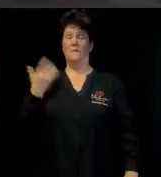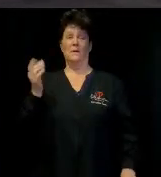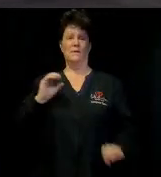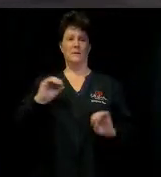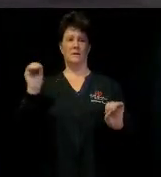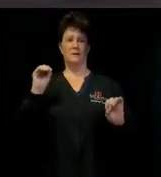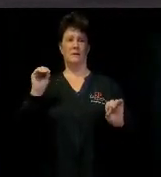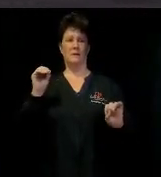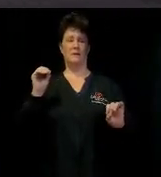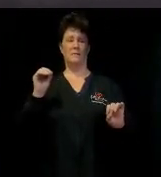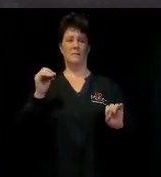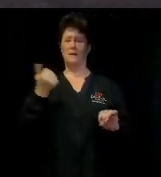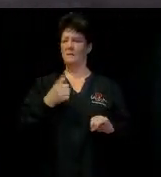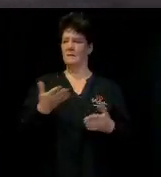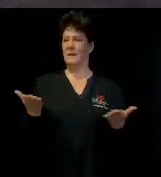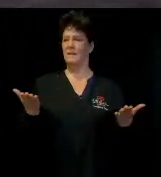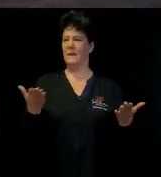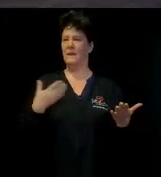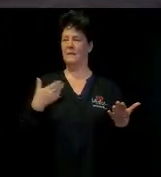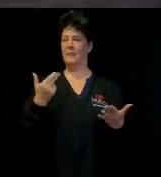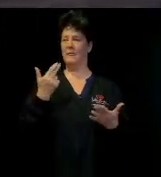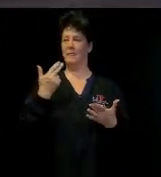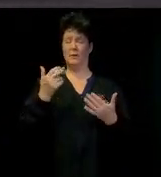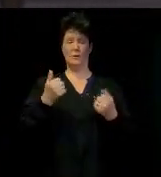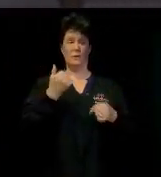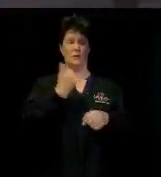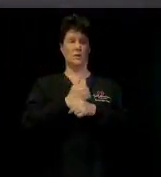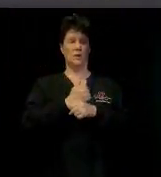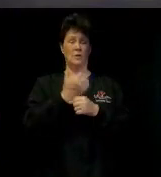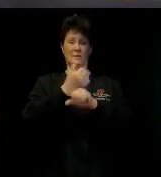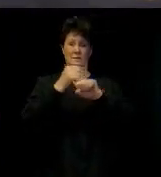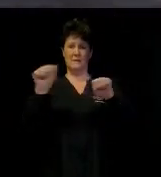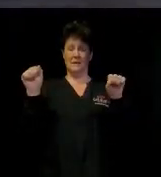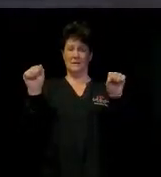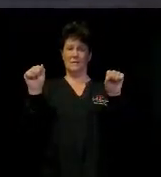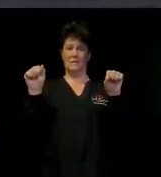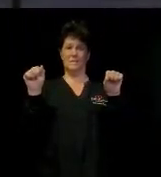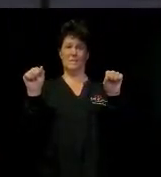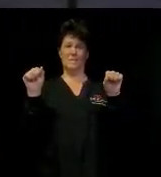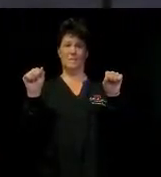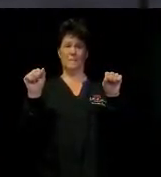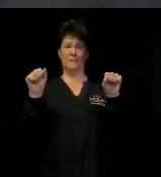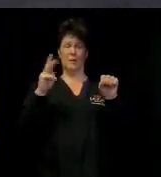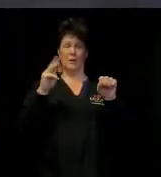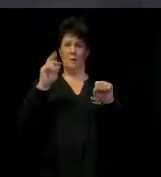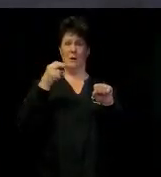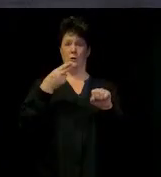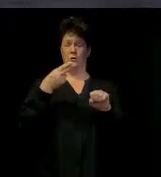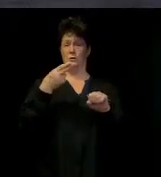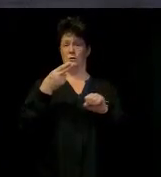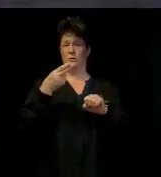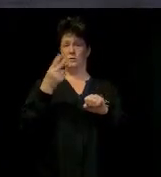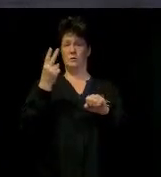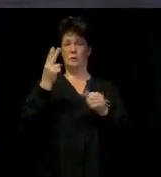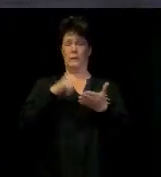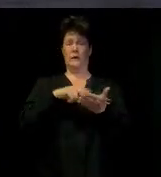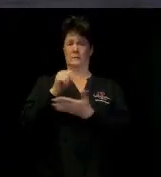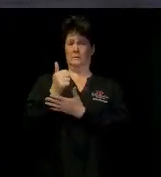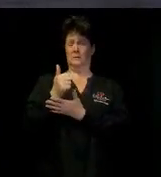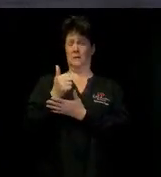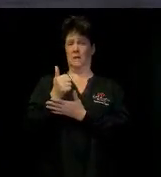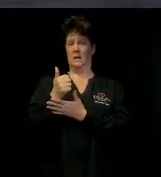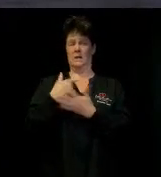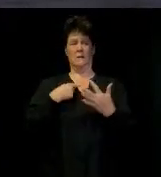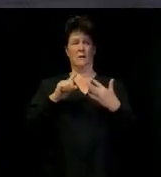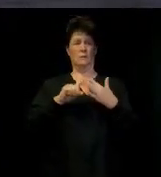I'm learning, coming 13 years, I've been born again, saved, filled with the Holy Spirit, March 2010, right here is where it all began, right?